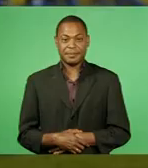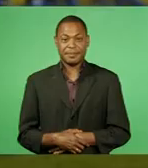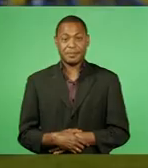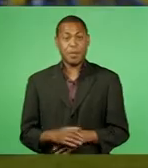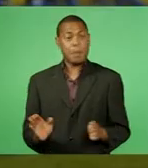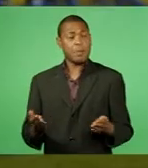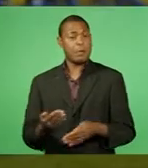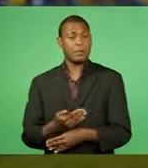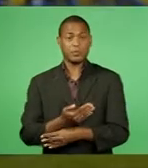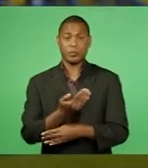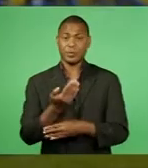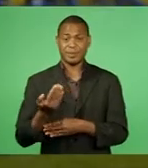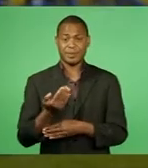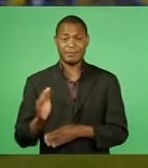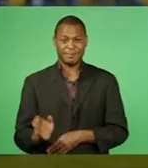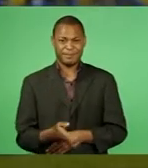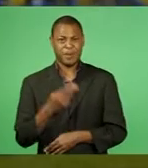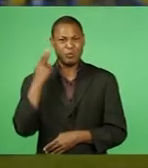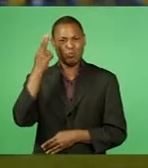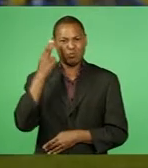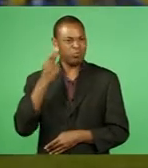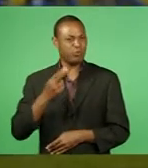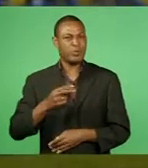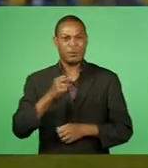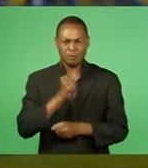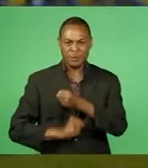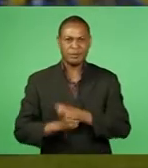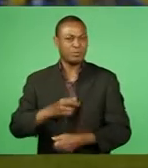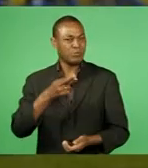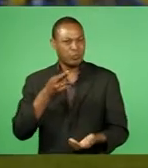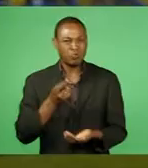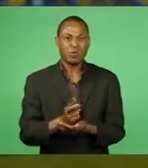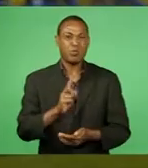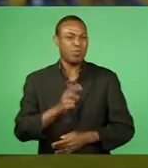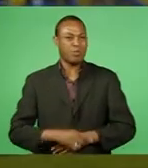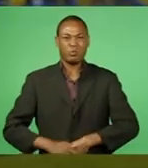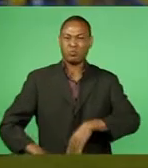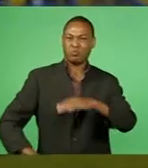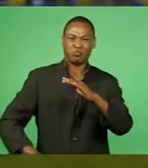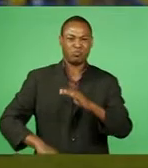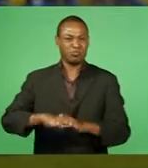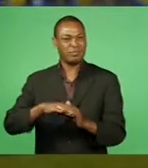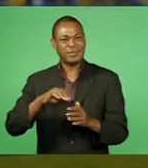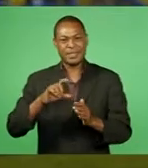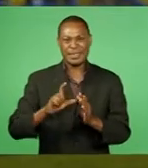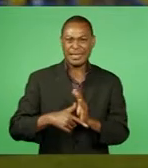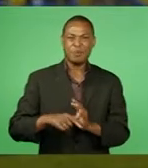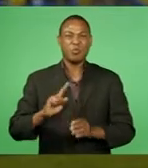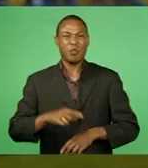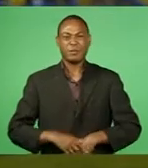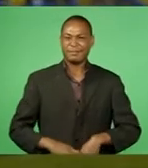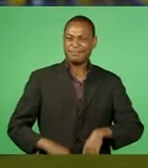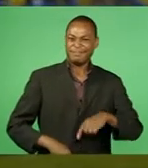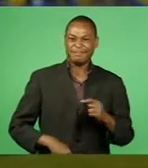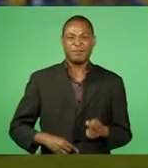In play of the day, Josh Maz's dream has become reality as he marked his full debut with a brace to help Fulham boost their English Premier